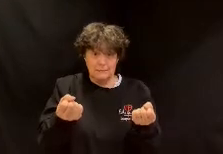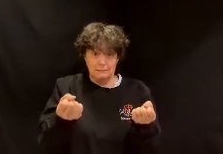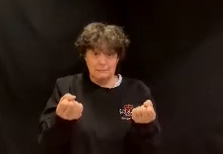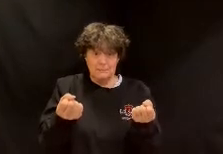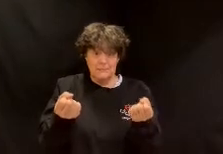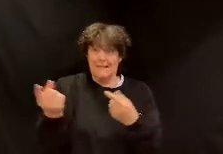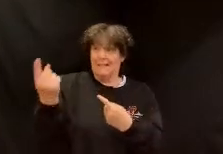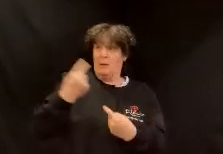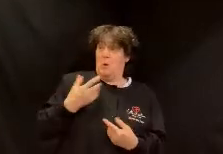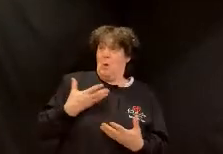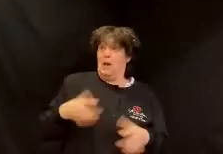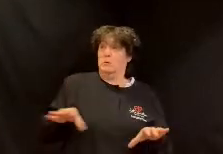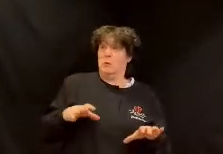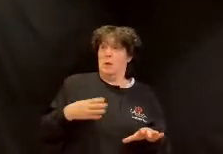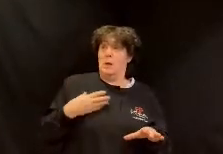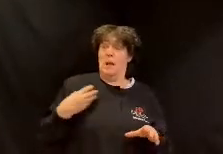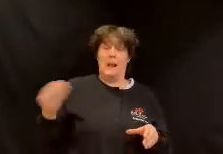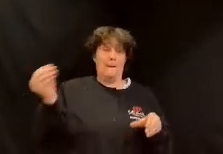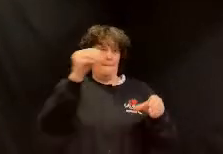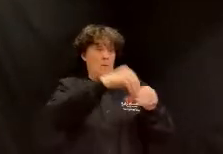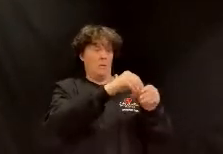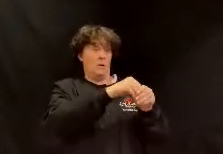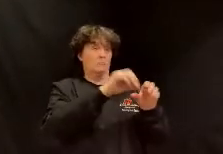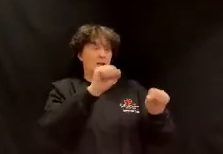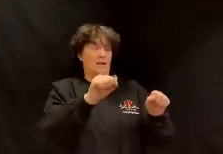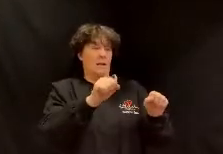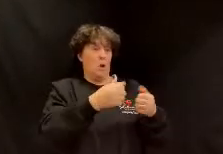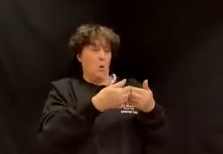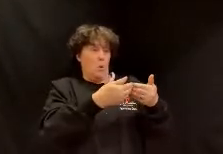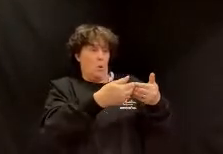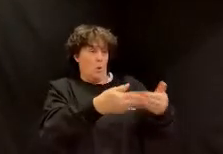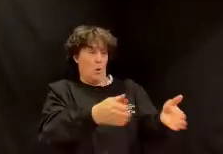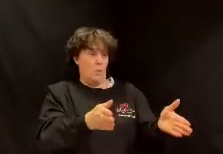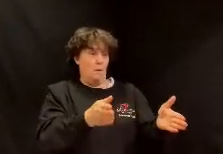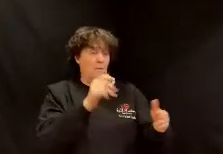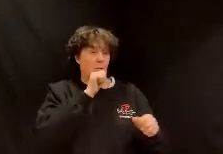to participate and begin to unlock the blessing in my life.